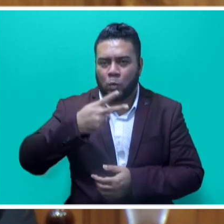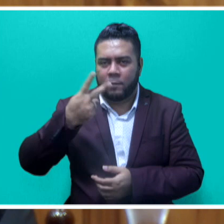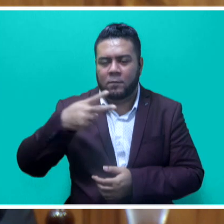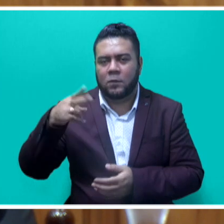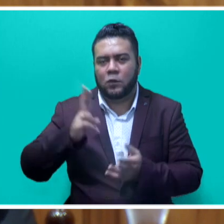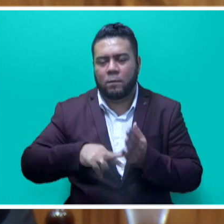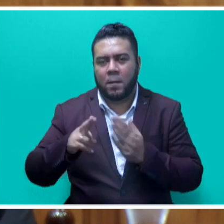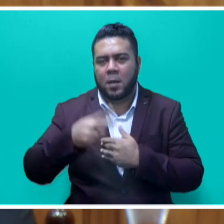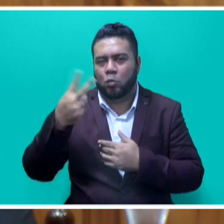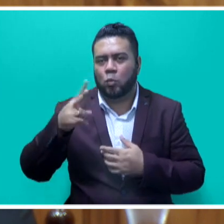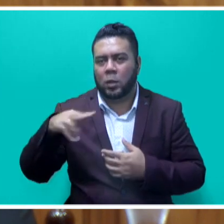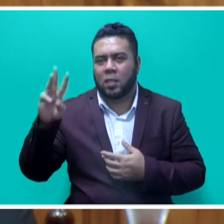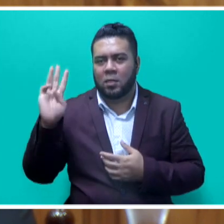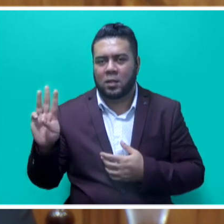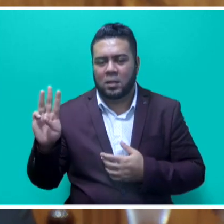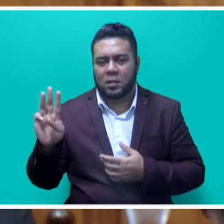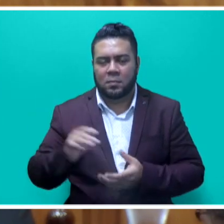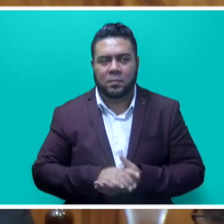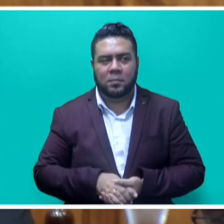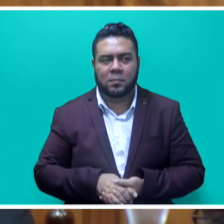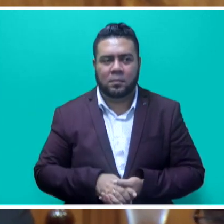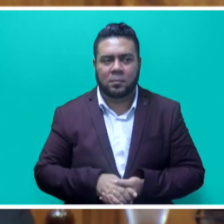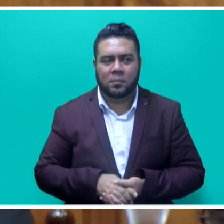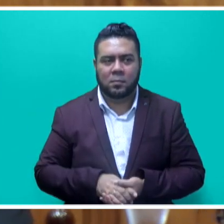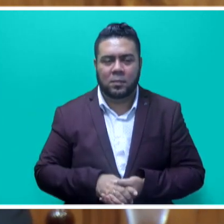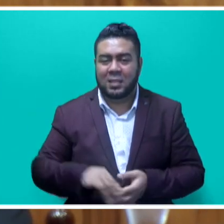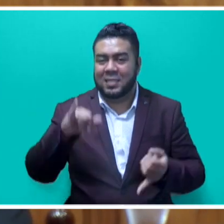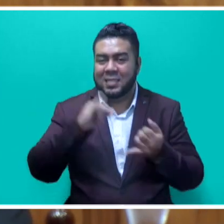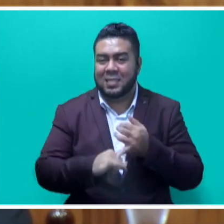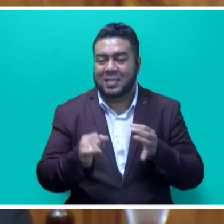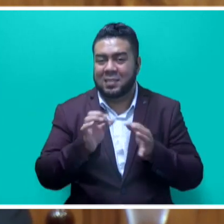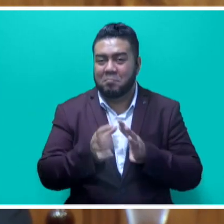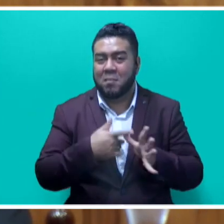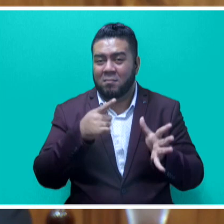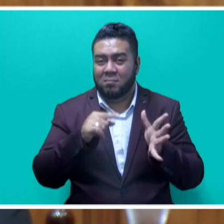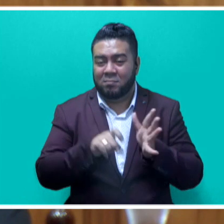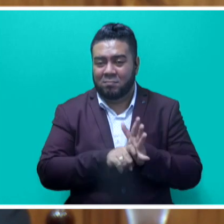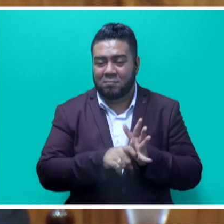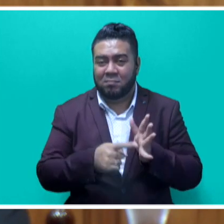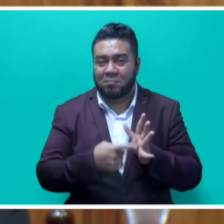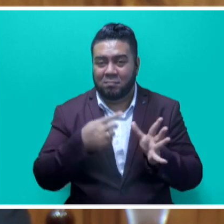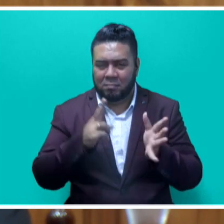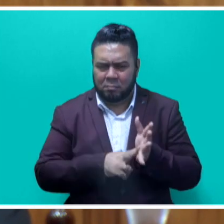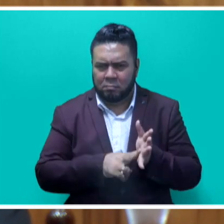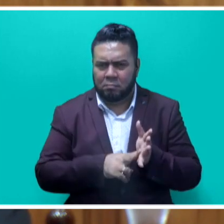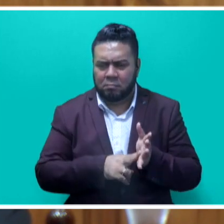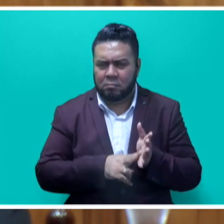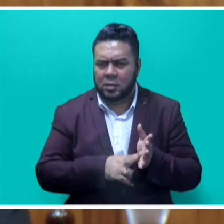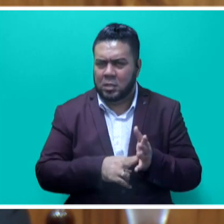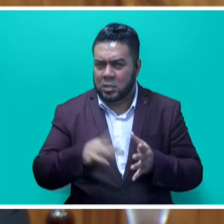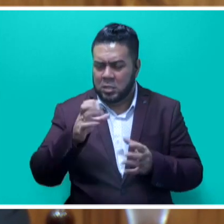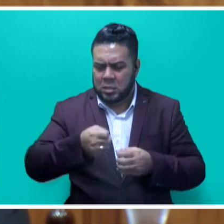2023. Honourable Speaker, Spartan is a series of obstacle races of varying